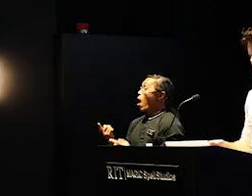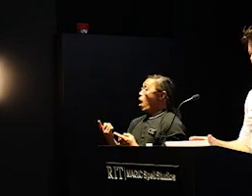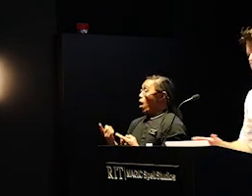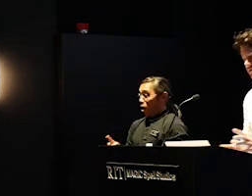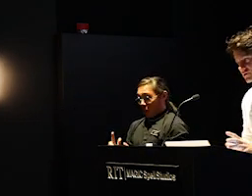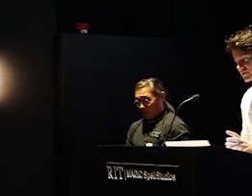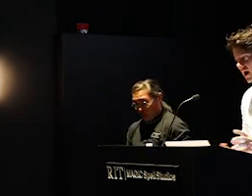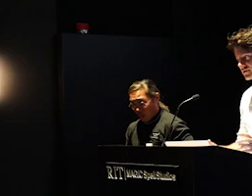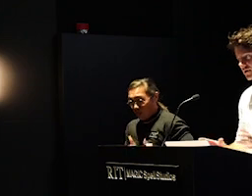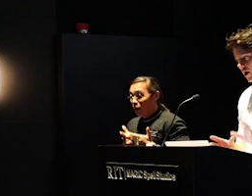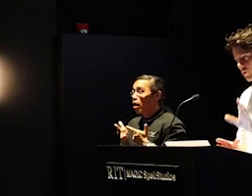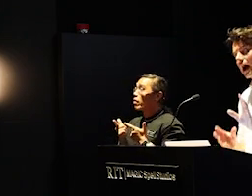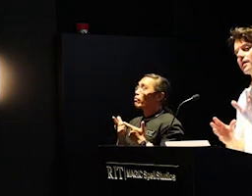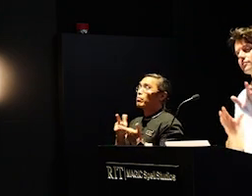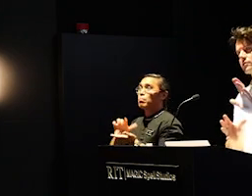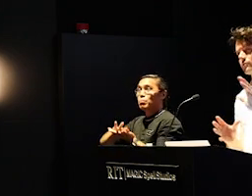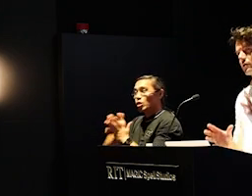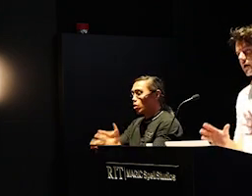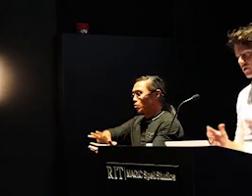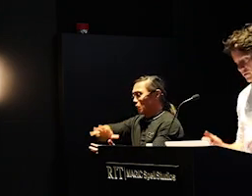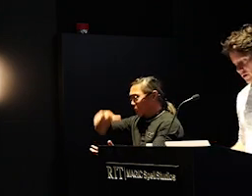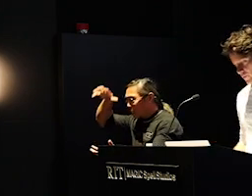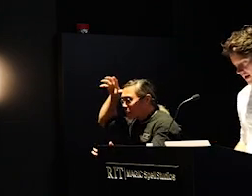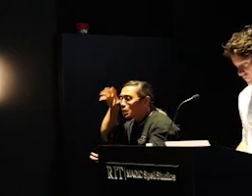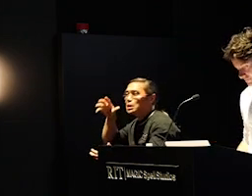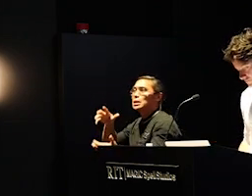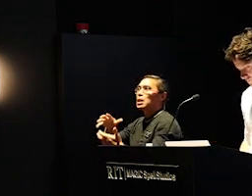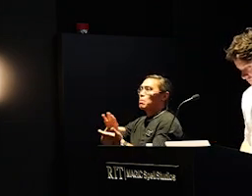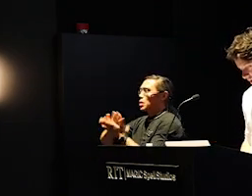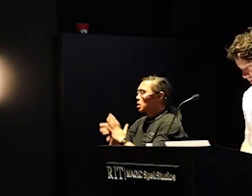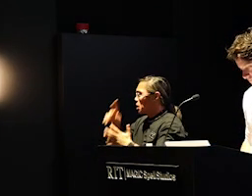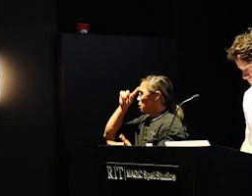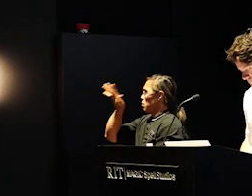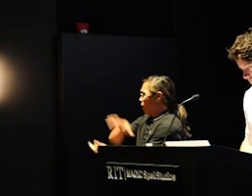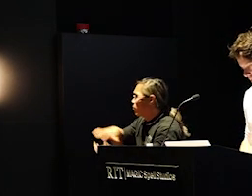you can always look to design to help guide your career, guide your path.